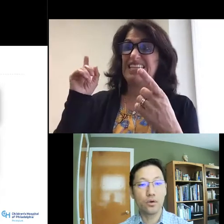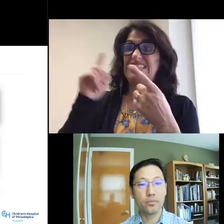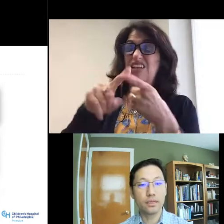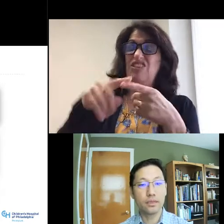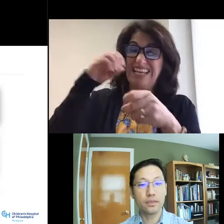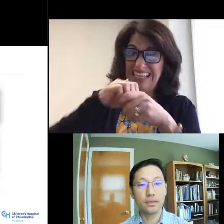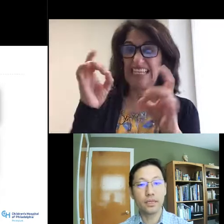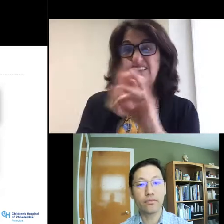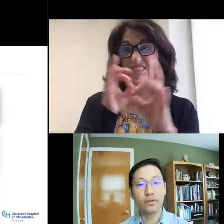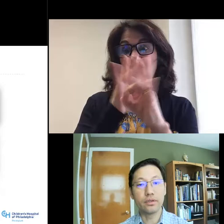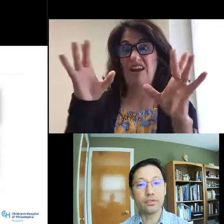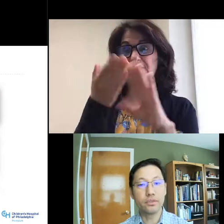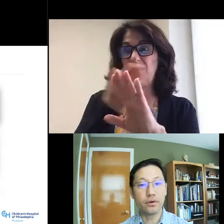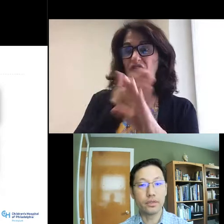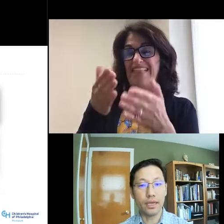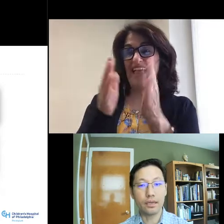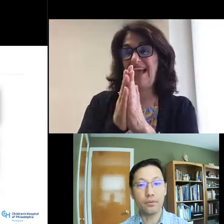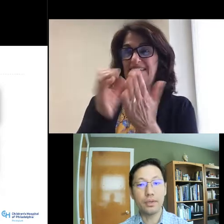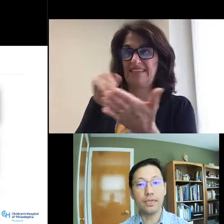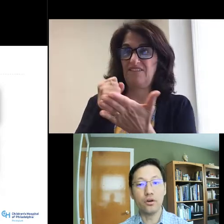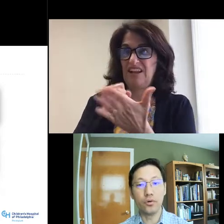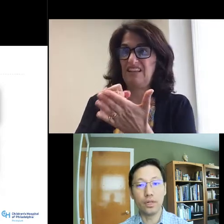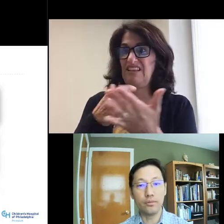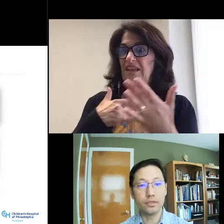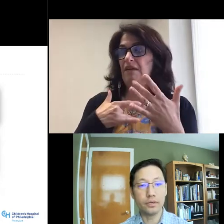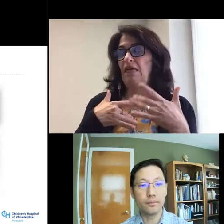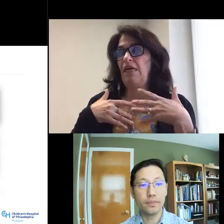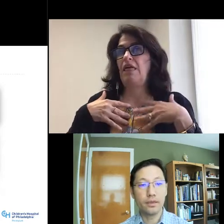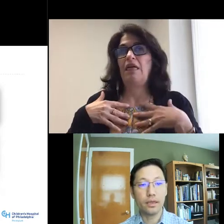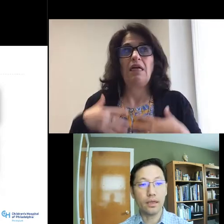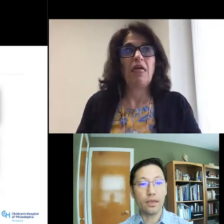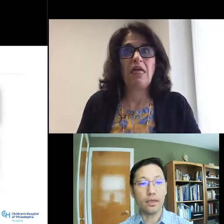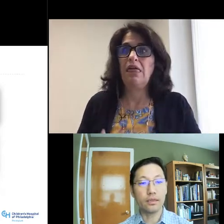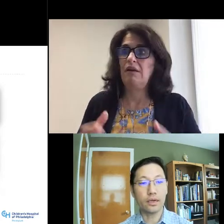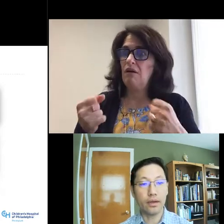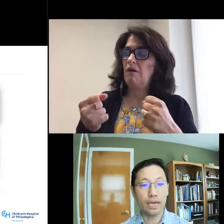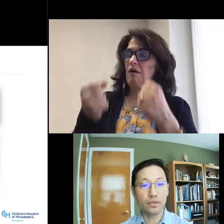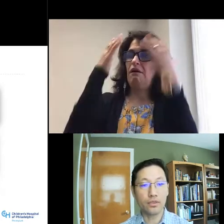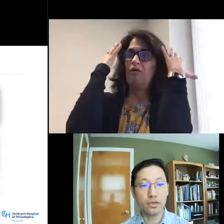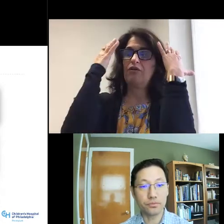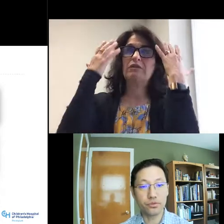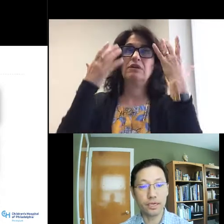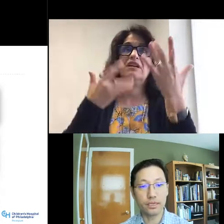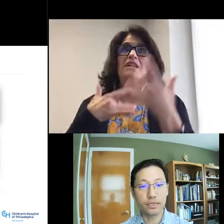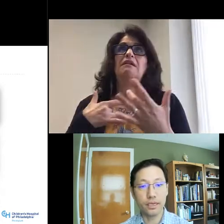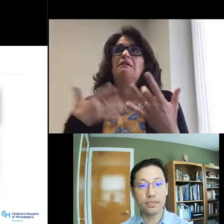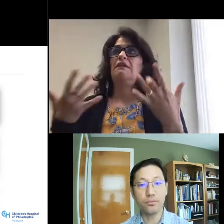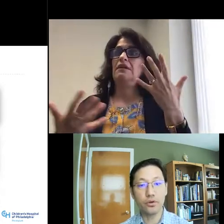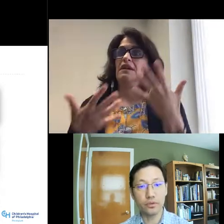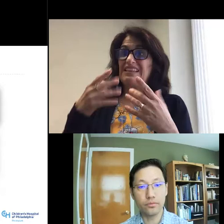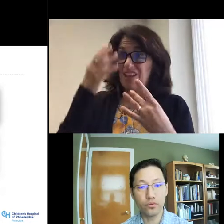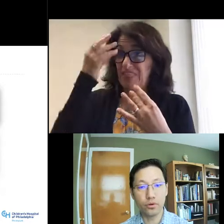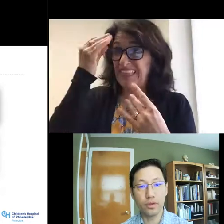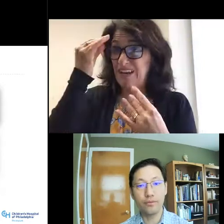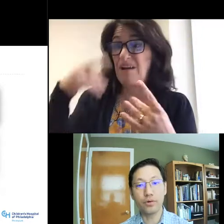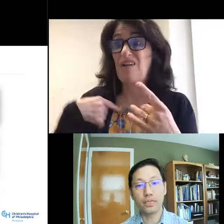this, we mean they feel desperate and completely overwhelmed, and they are having thoughts of suicide. It is